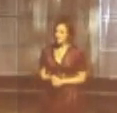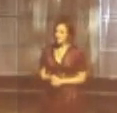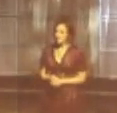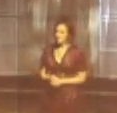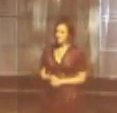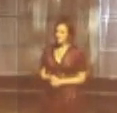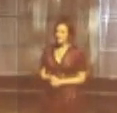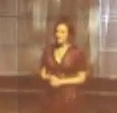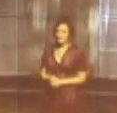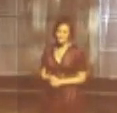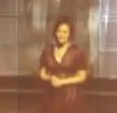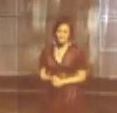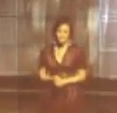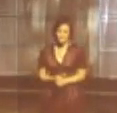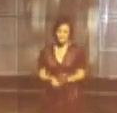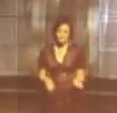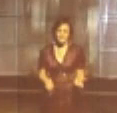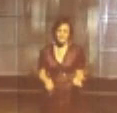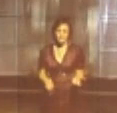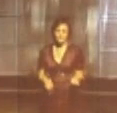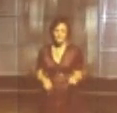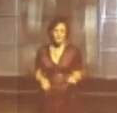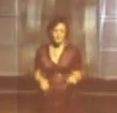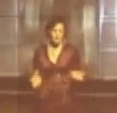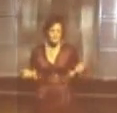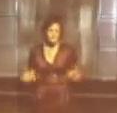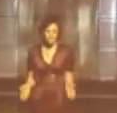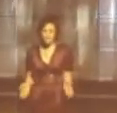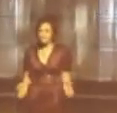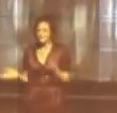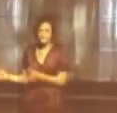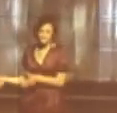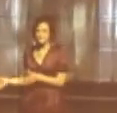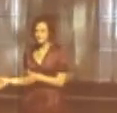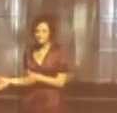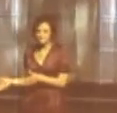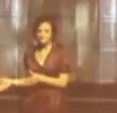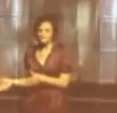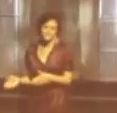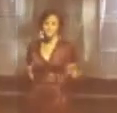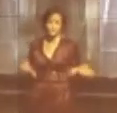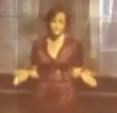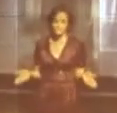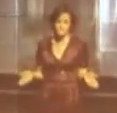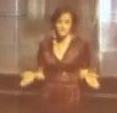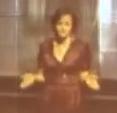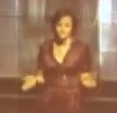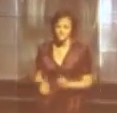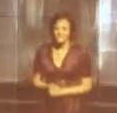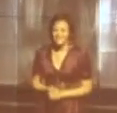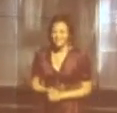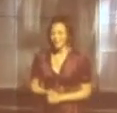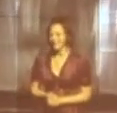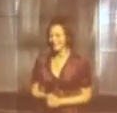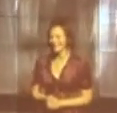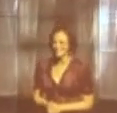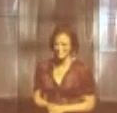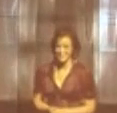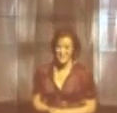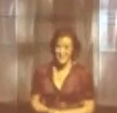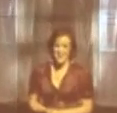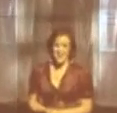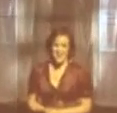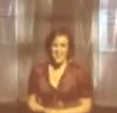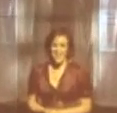so many years yeah because and and actually Diane you can come down here too because when when we had some Zoom